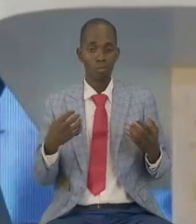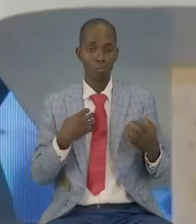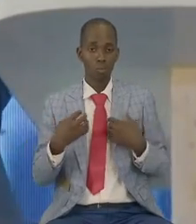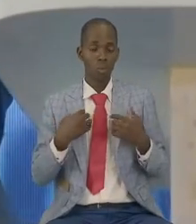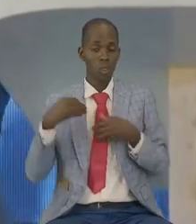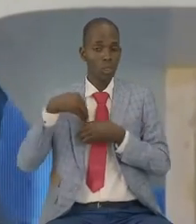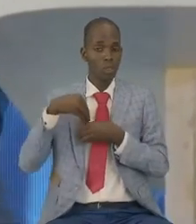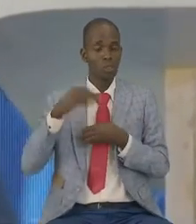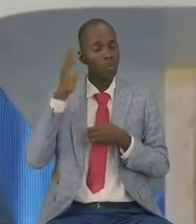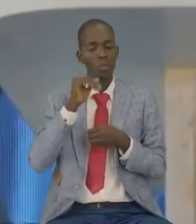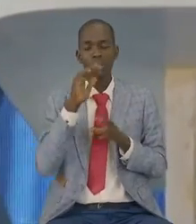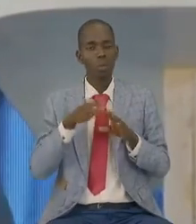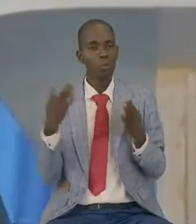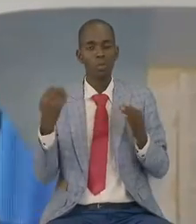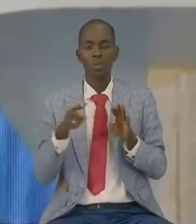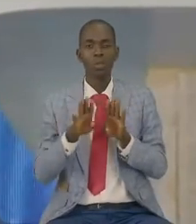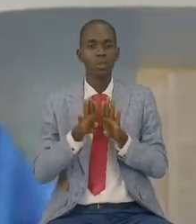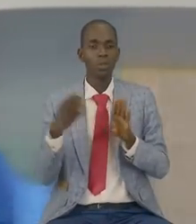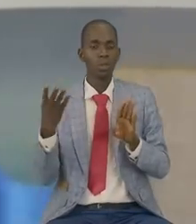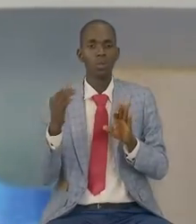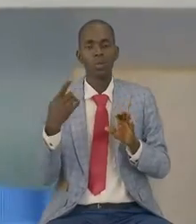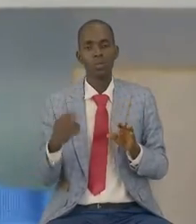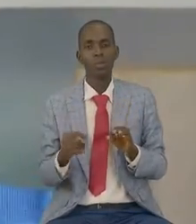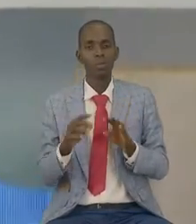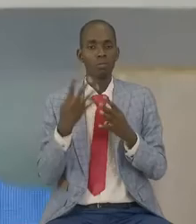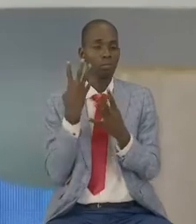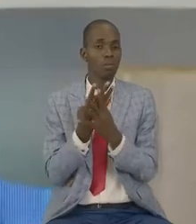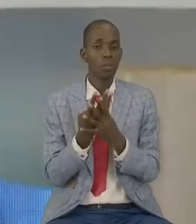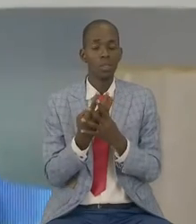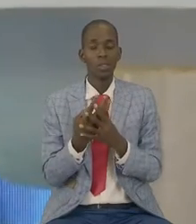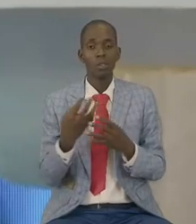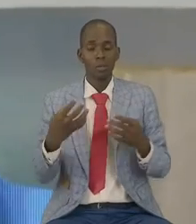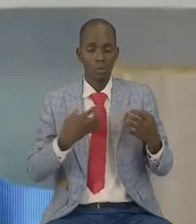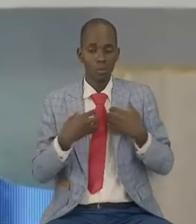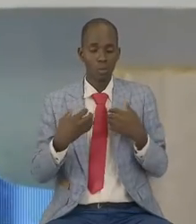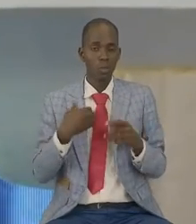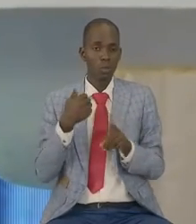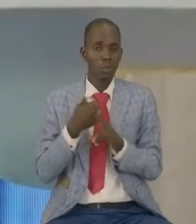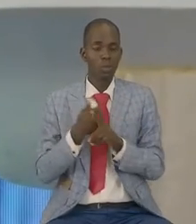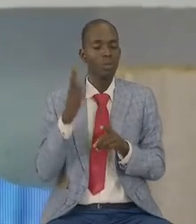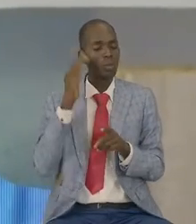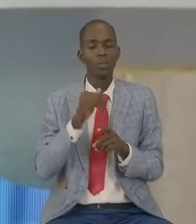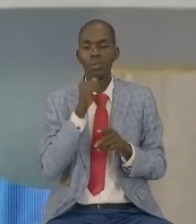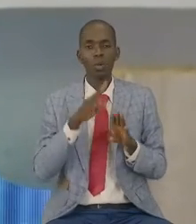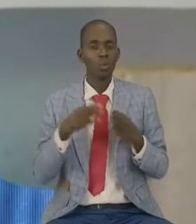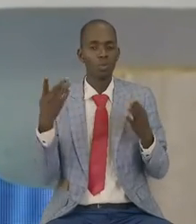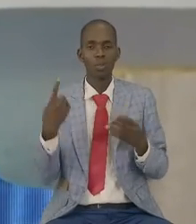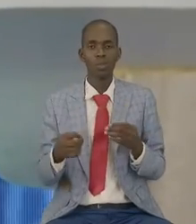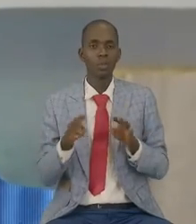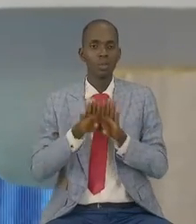the door of the prison. Grumbling will not open the door of the prison.